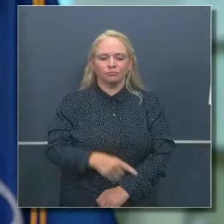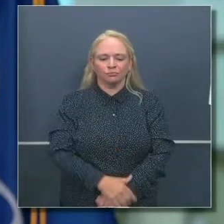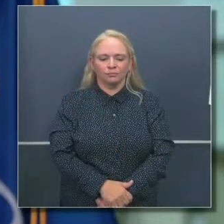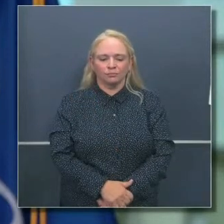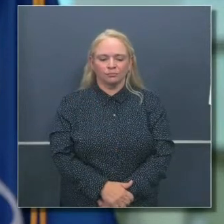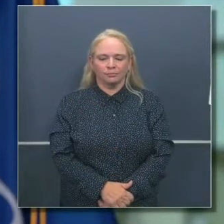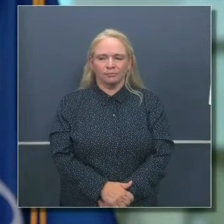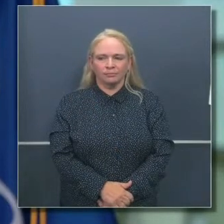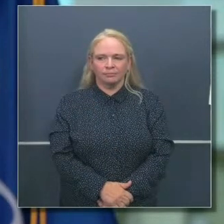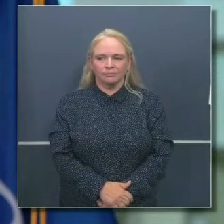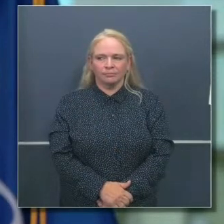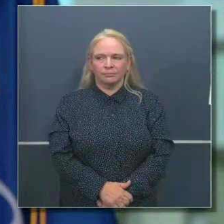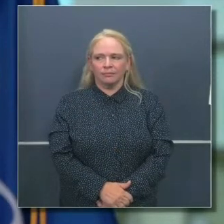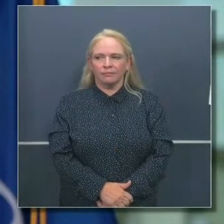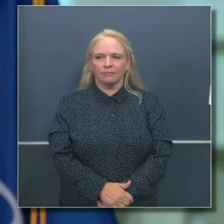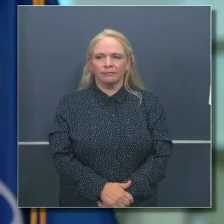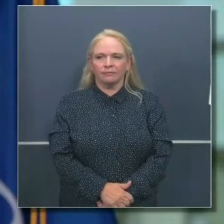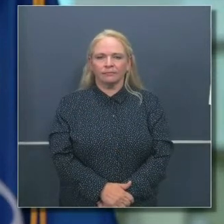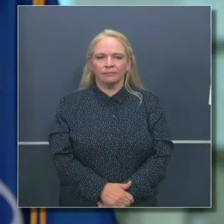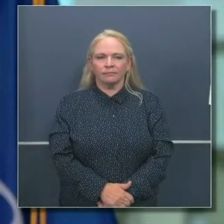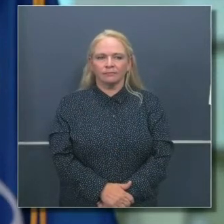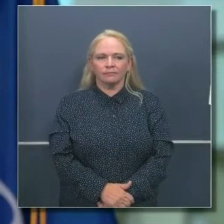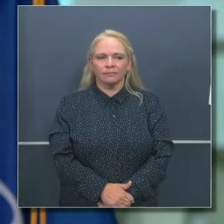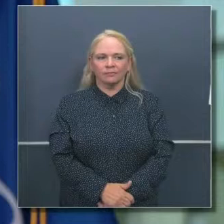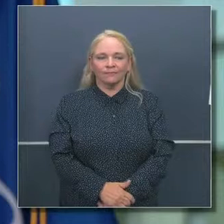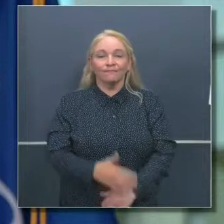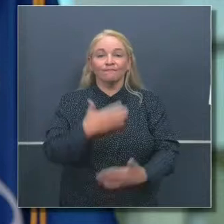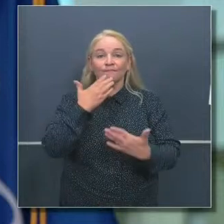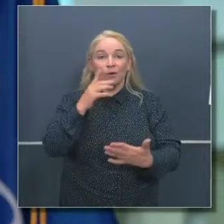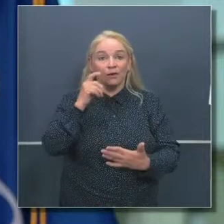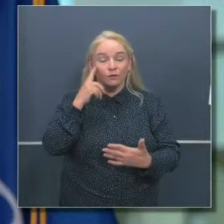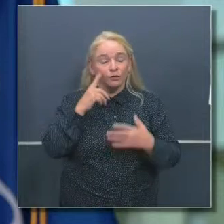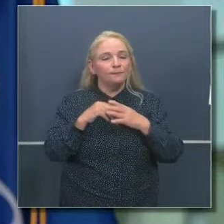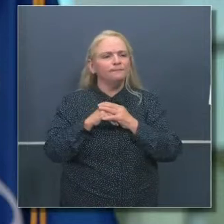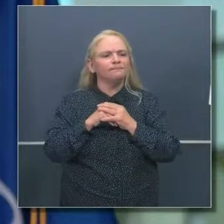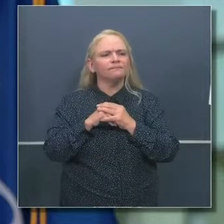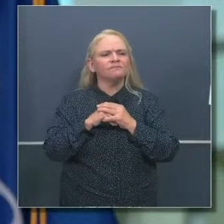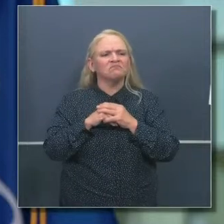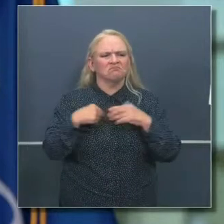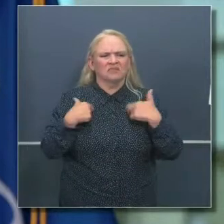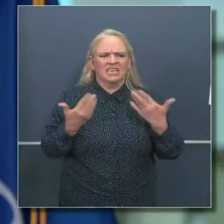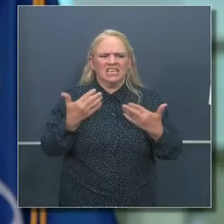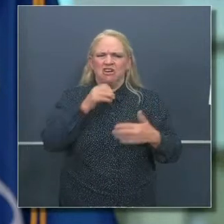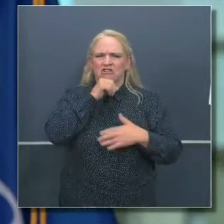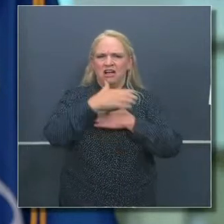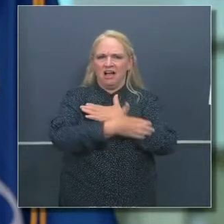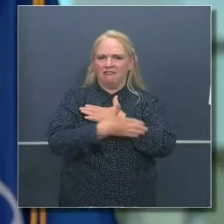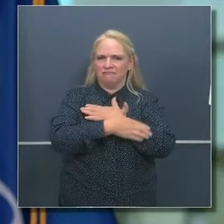Hi, Governor. Thank you for taking my questions. I'm calling down here from Orange County and just wanted to know